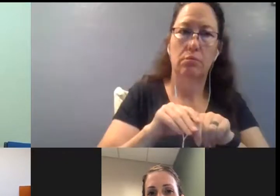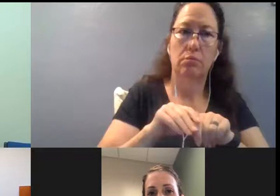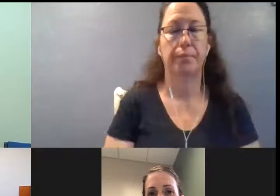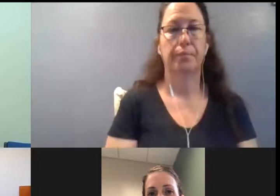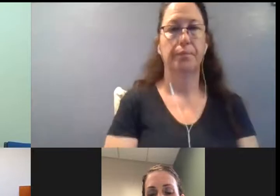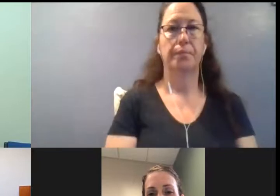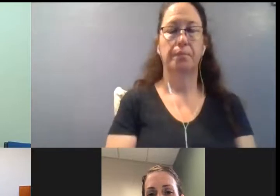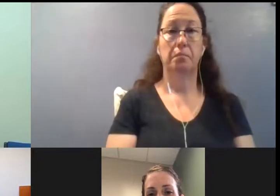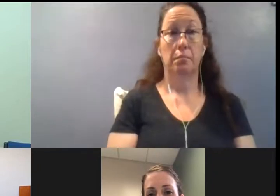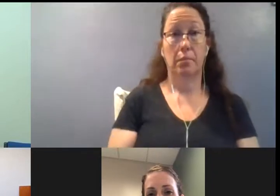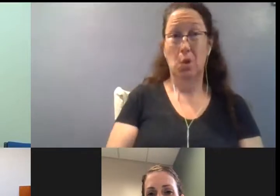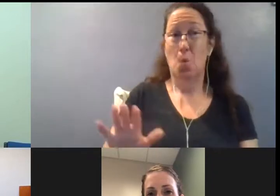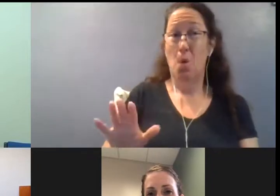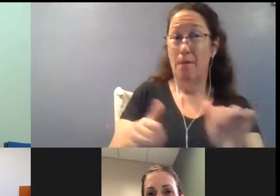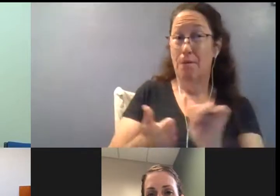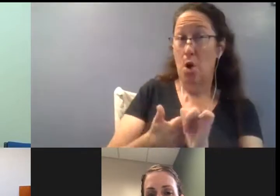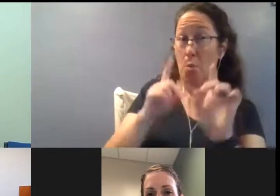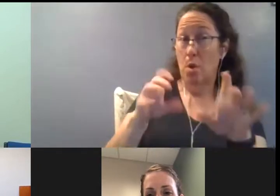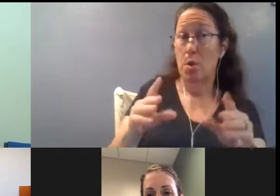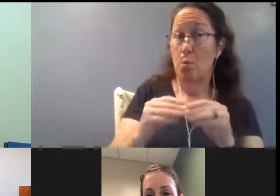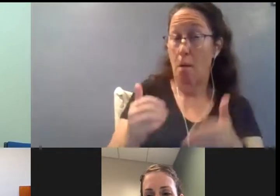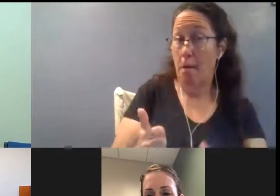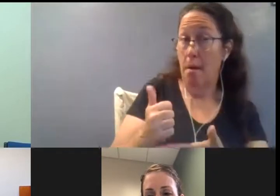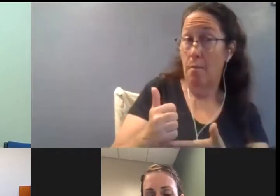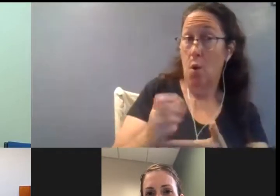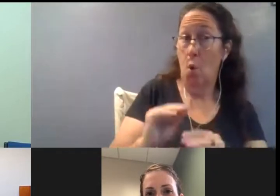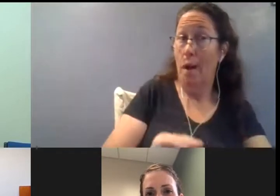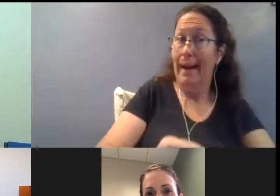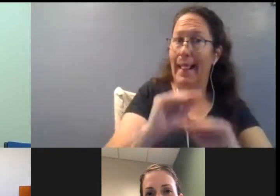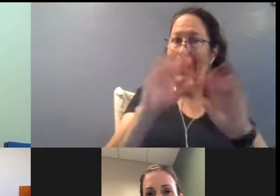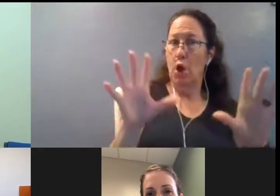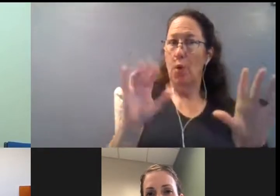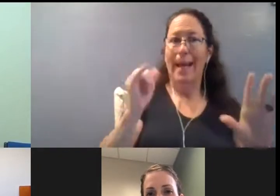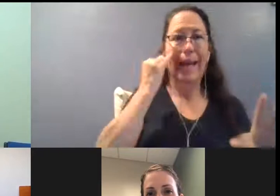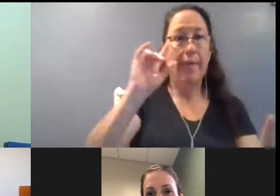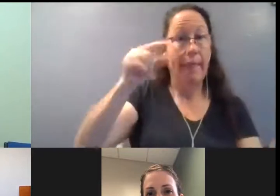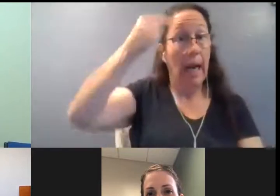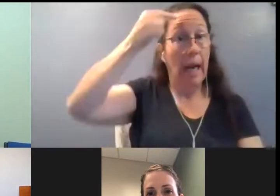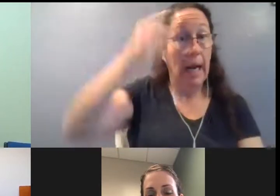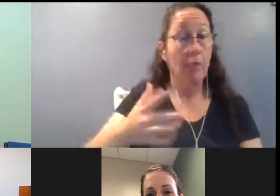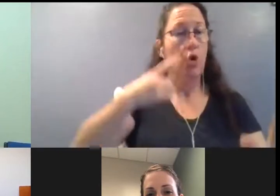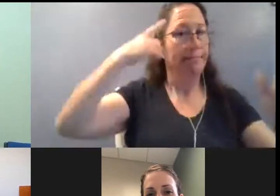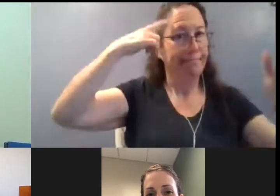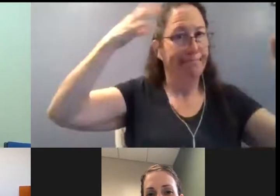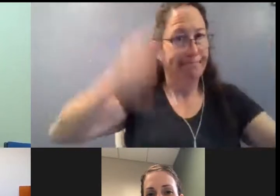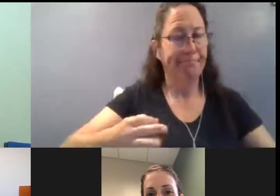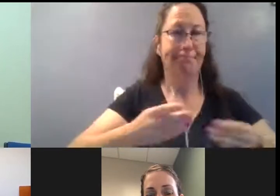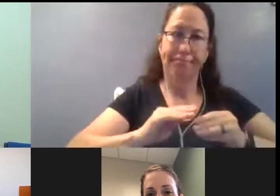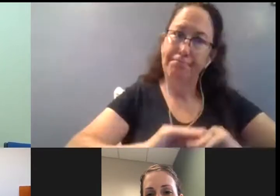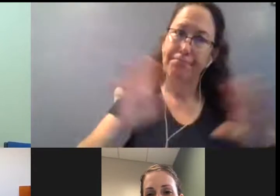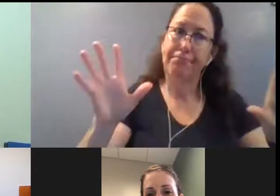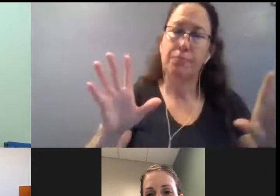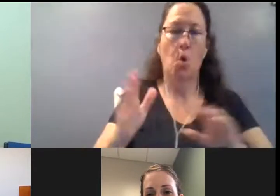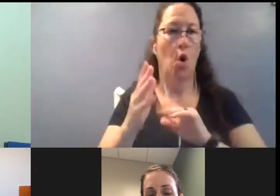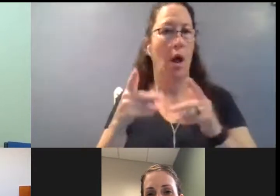And then there was a follow-up question. Would it be more helpful or clear if the governor issued a statewide mandate or clearly allowed counties